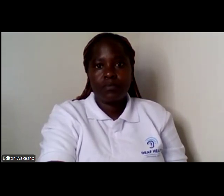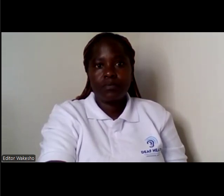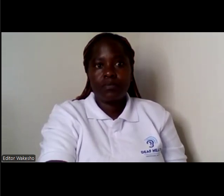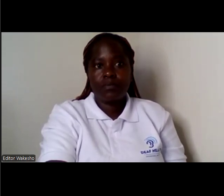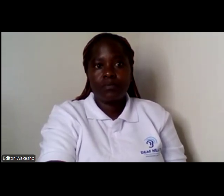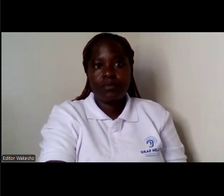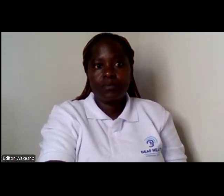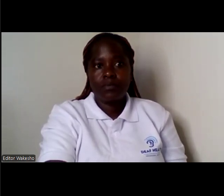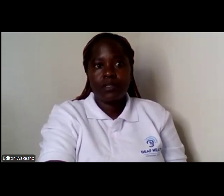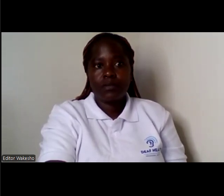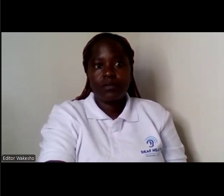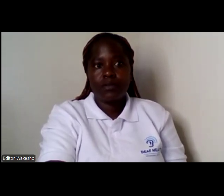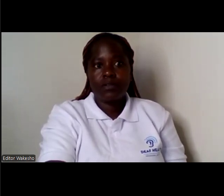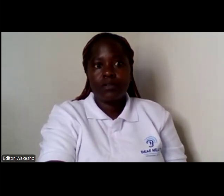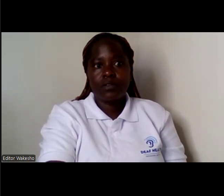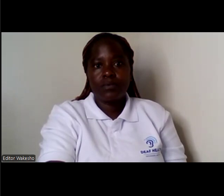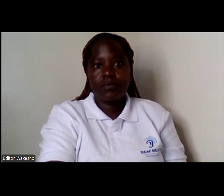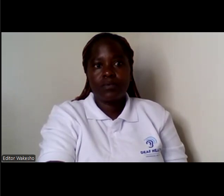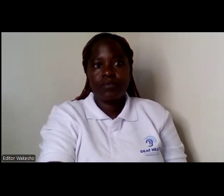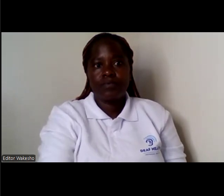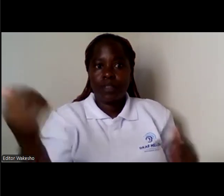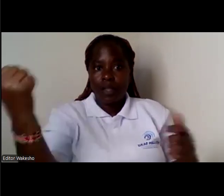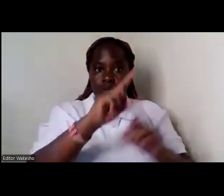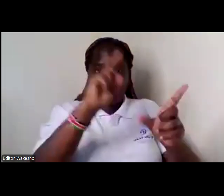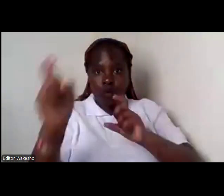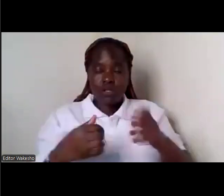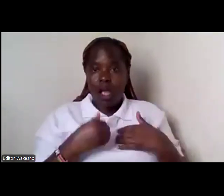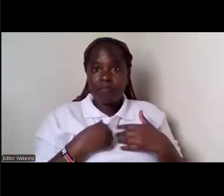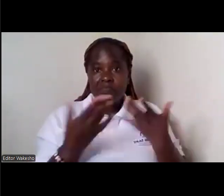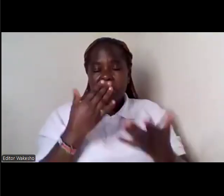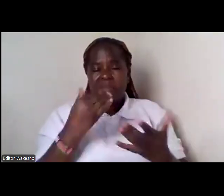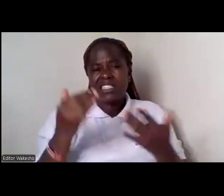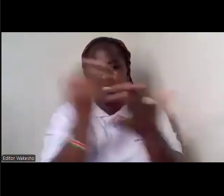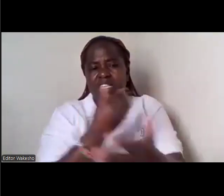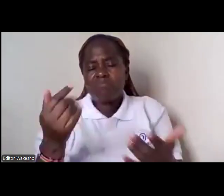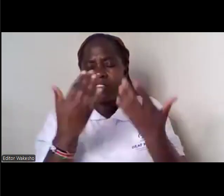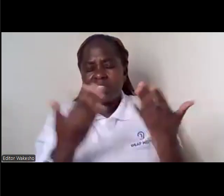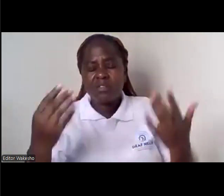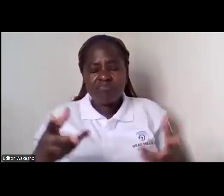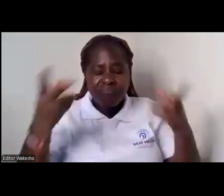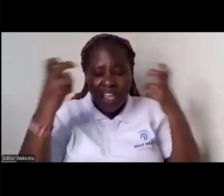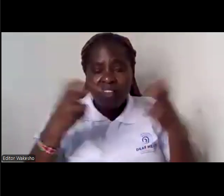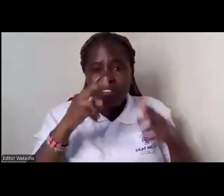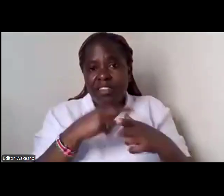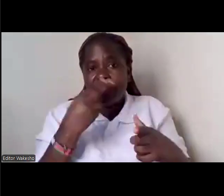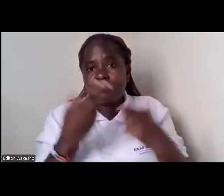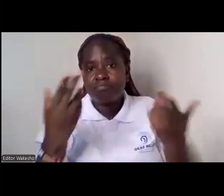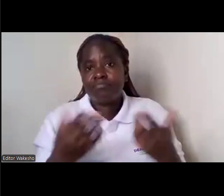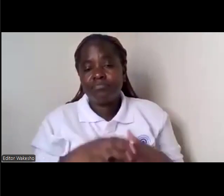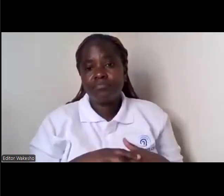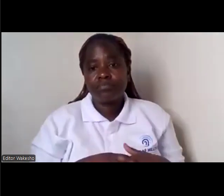Any other myth? Is any maybe from the chat? Anyone else who has ever had a myth other than the one I mentioned, that